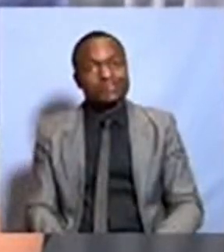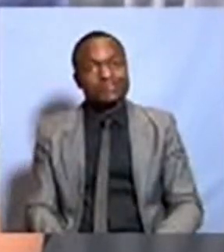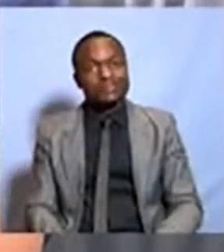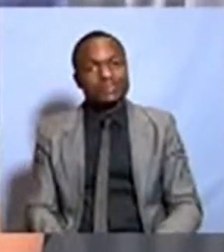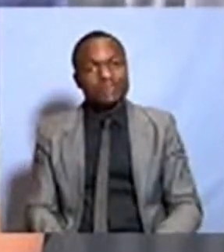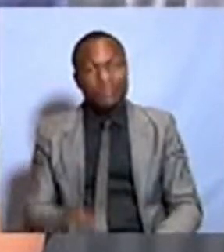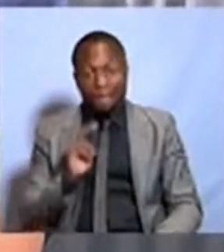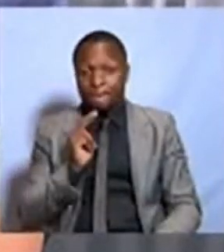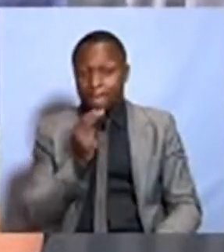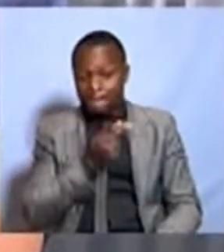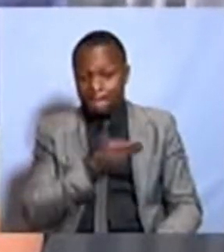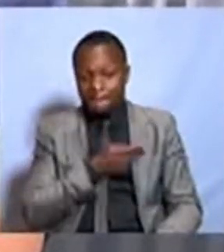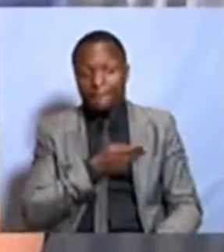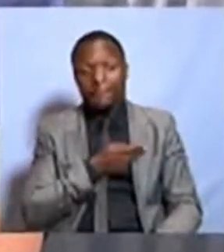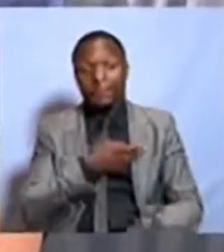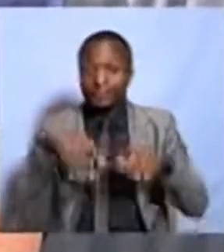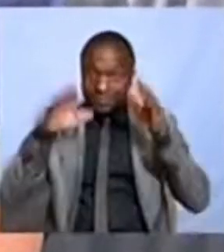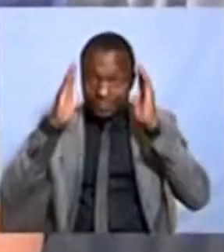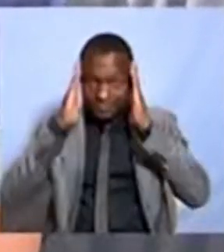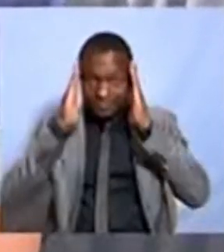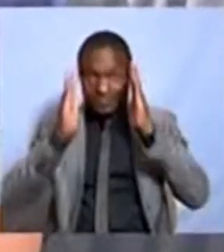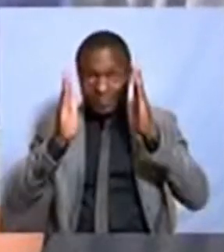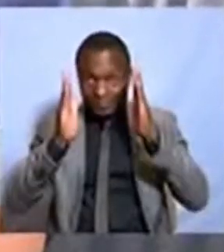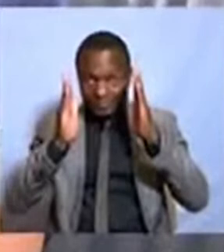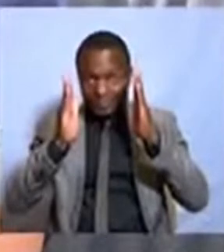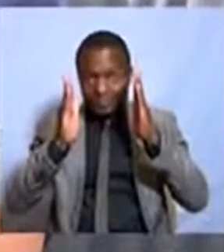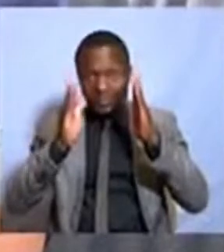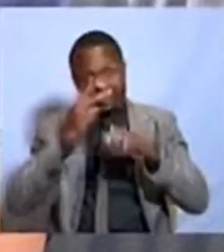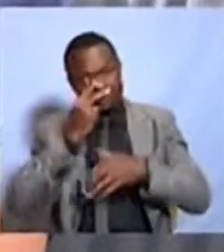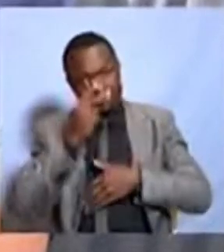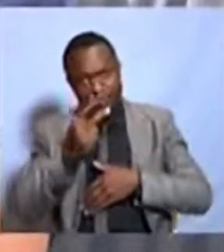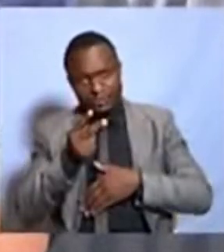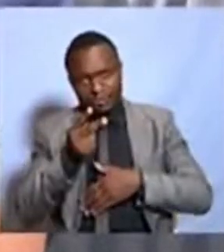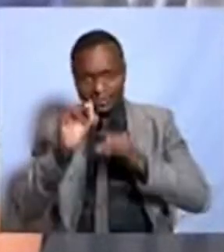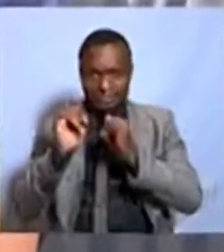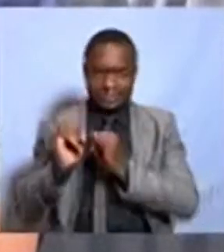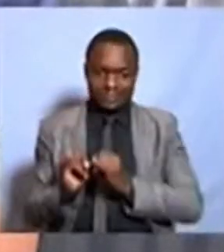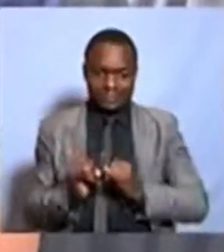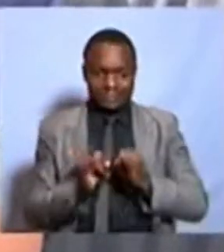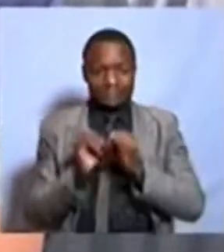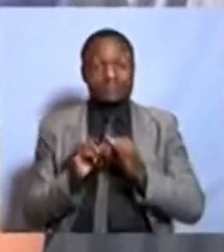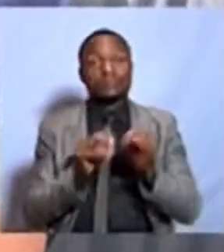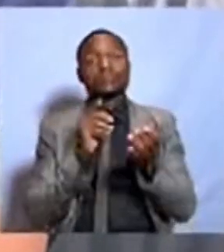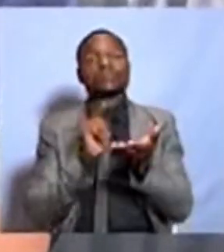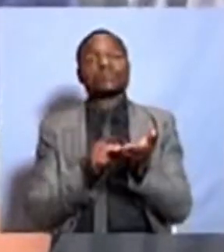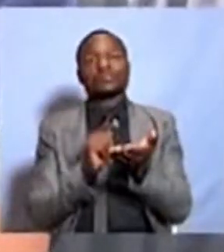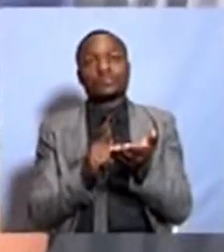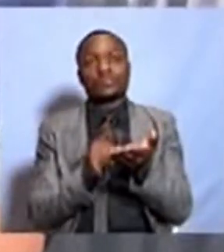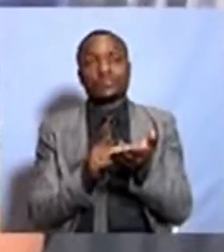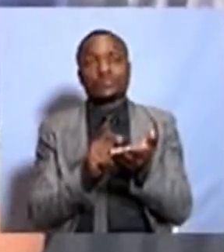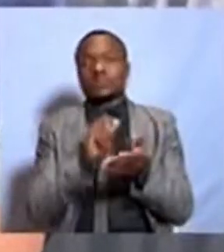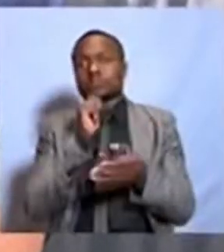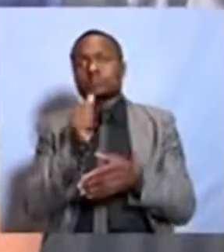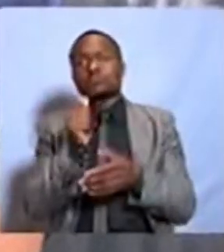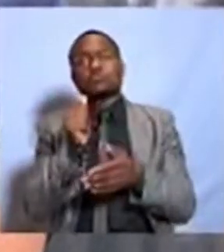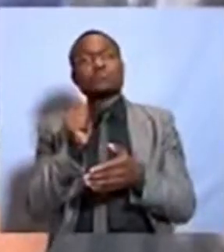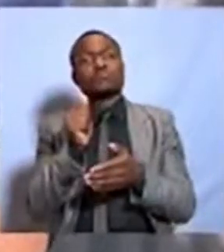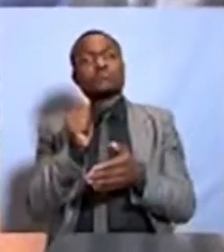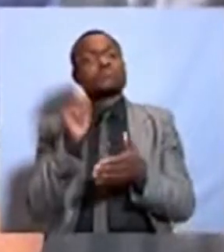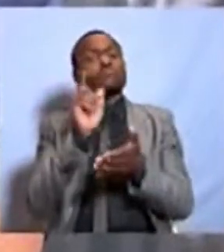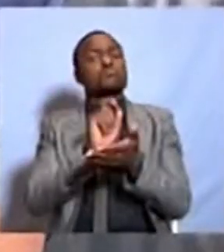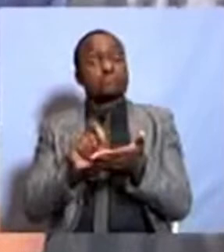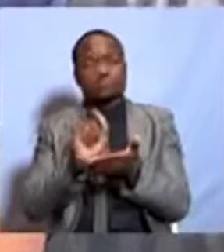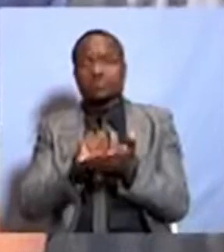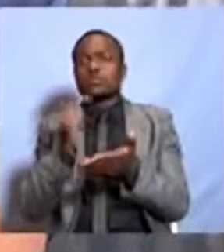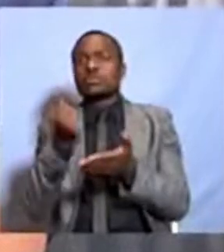for us, we will be looking forward or we'll be looking out to see the actual implementation of this, aside from it just being written black and white through